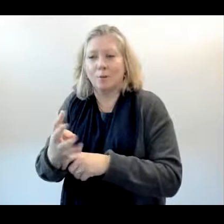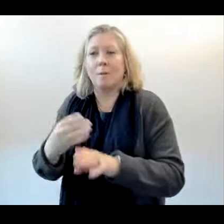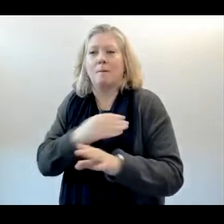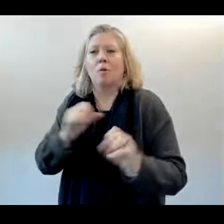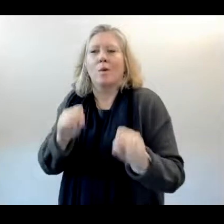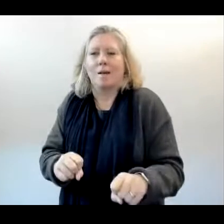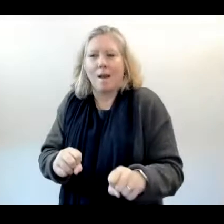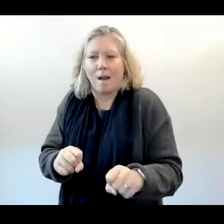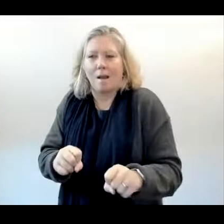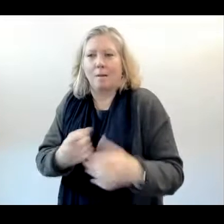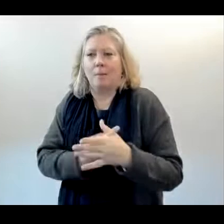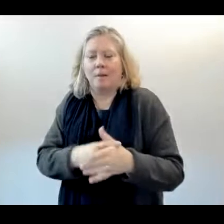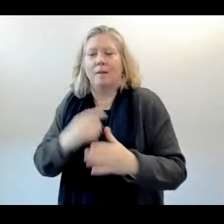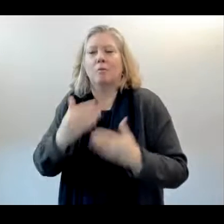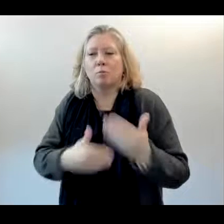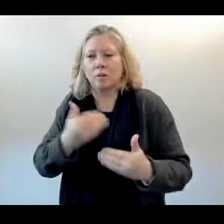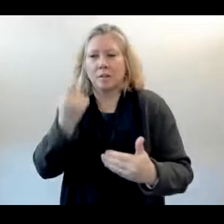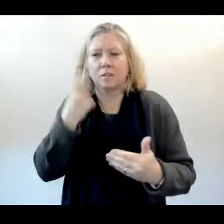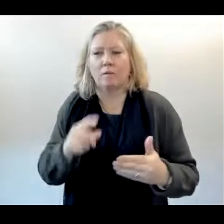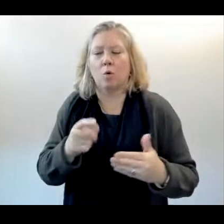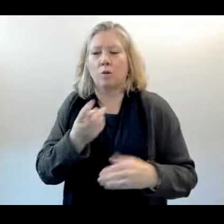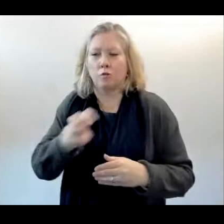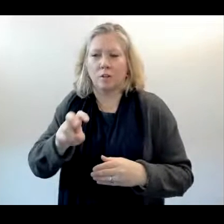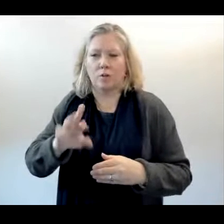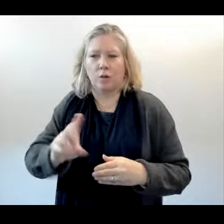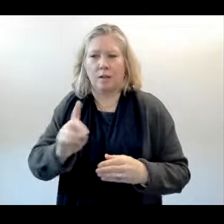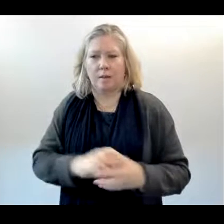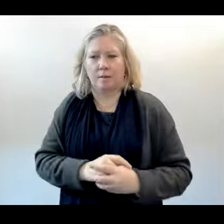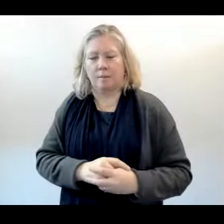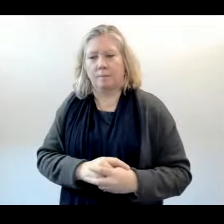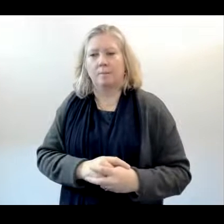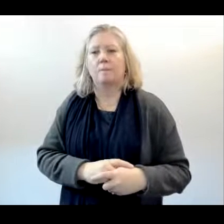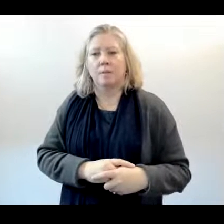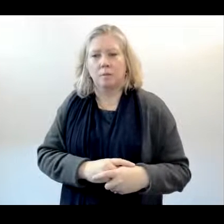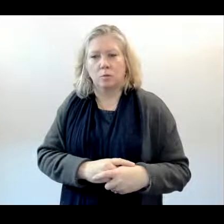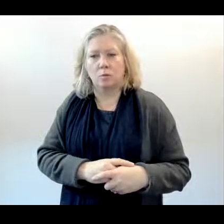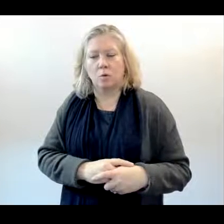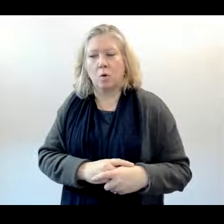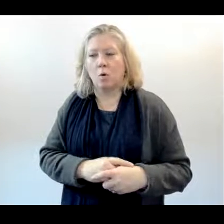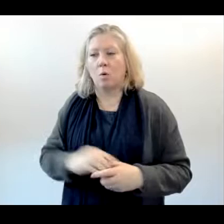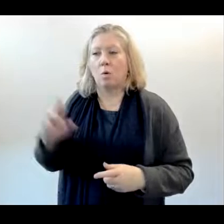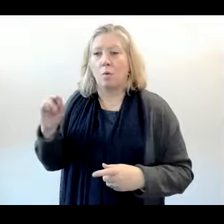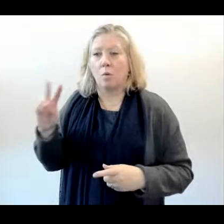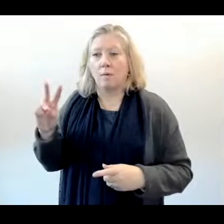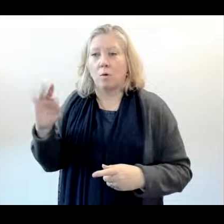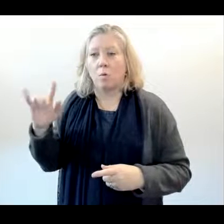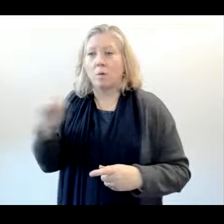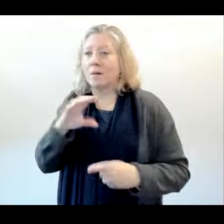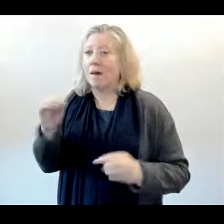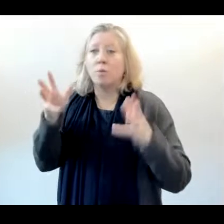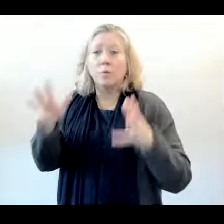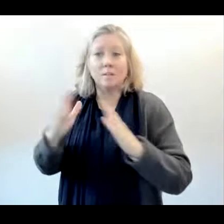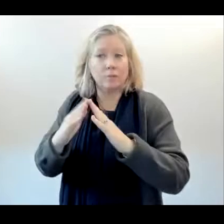to begin the process of attempting to transfer land. So I just want to let Reverend Walls and the rest of the community